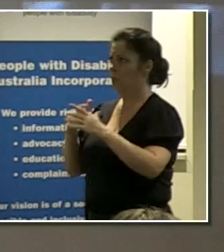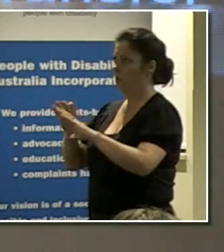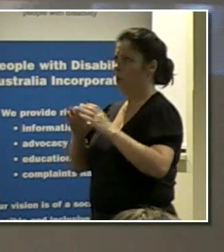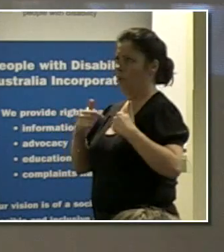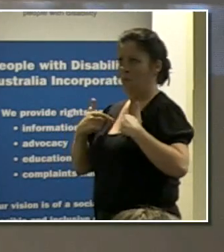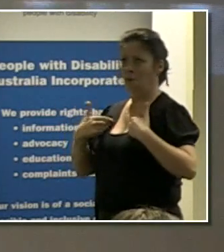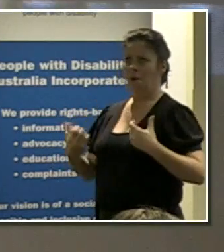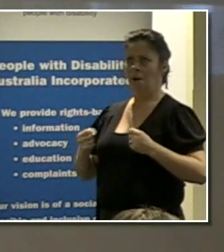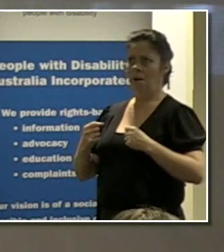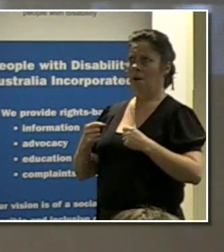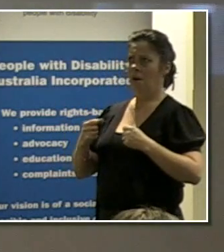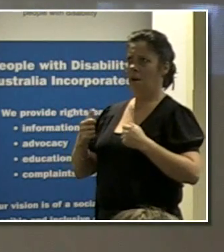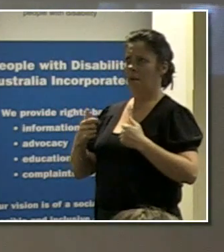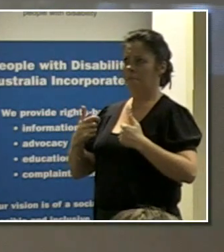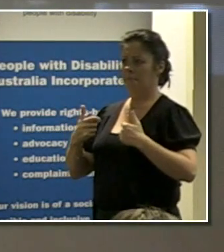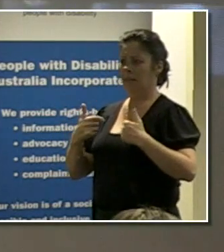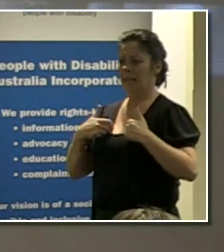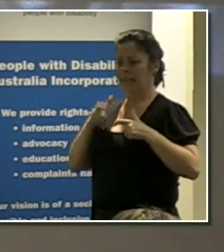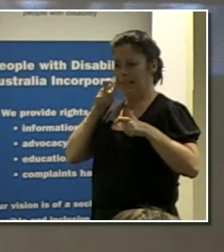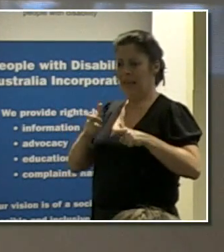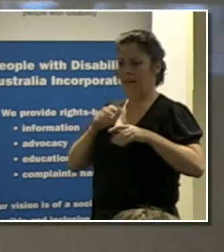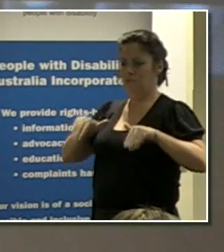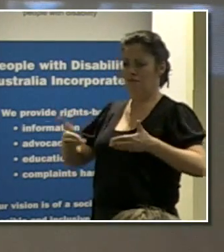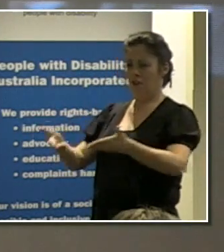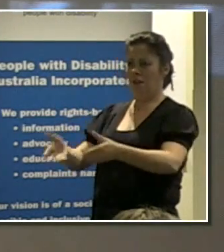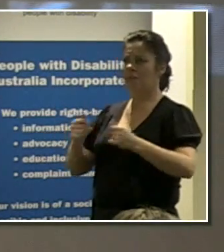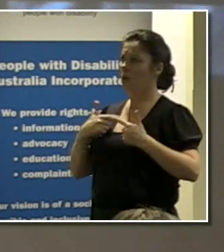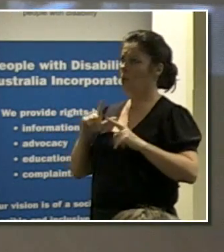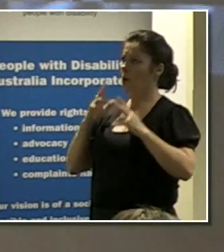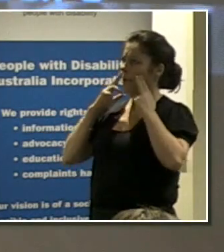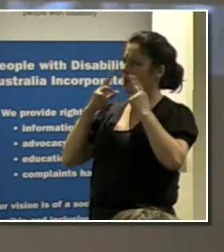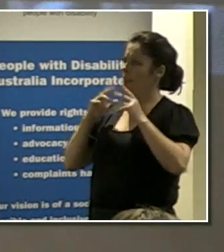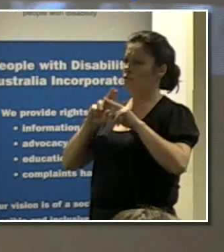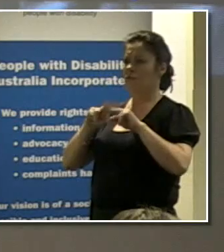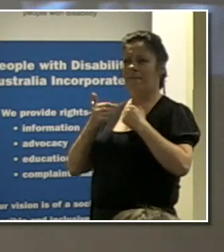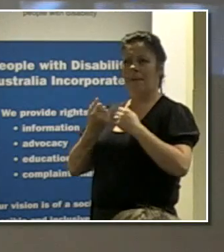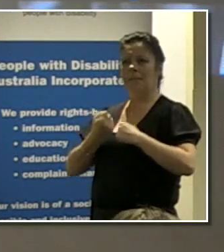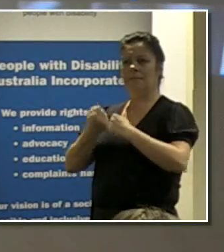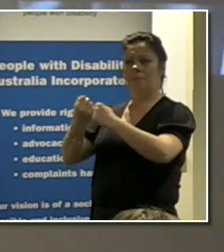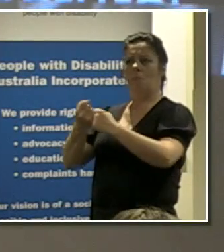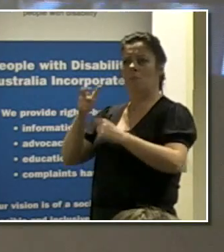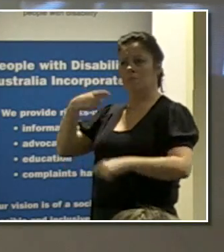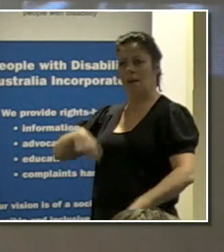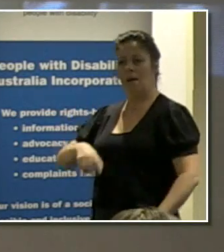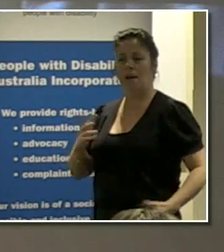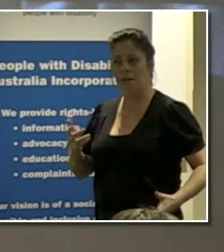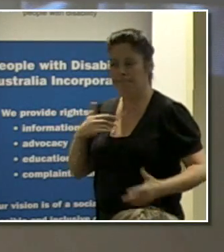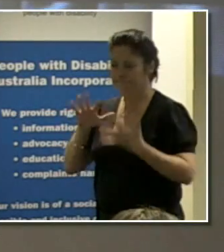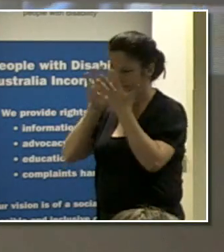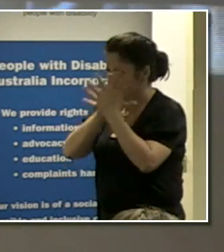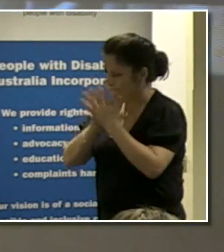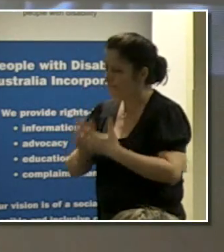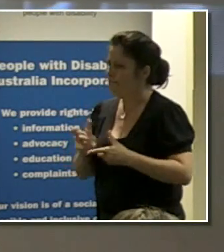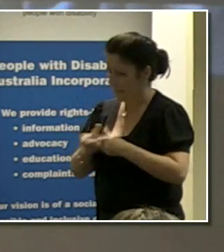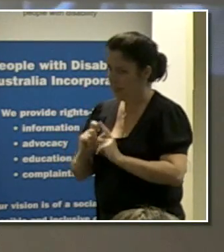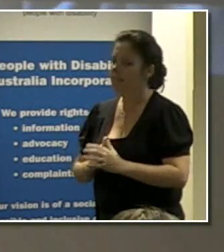being paid care providers instead of natural family supports. The second thing, and this